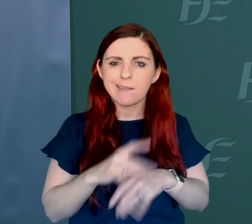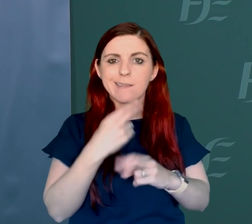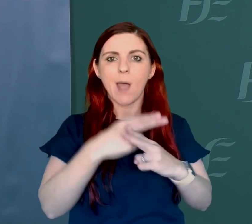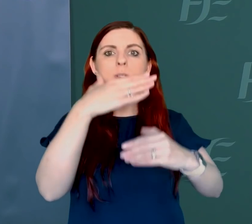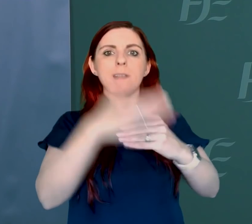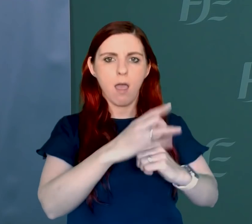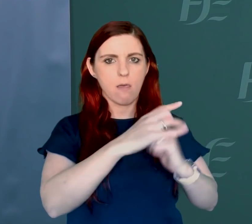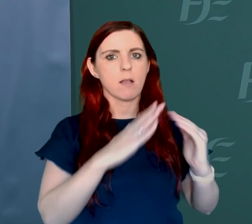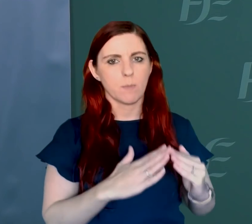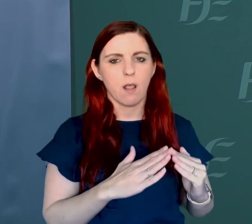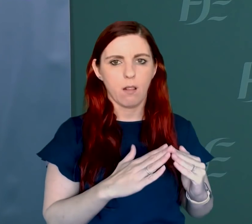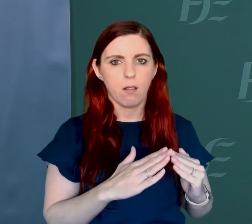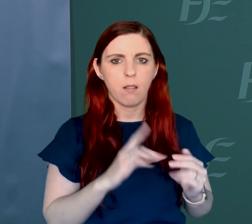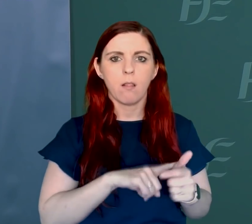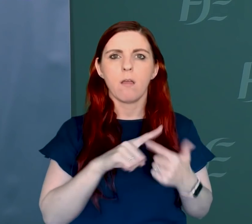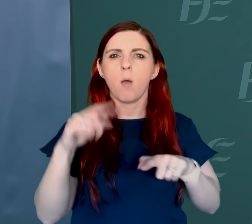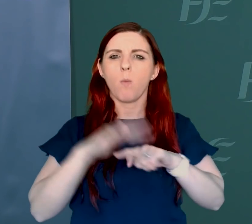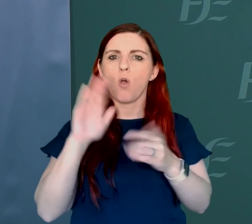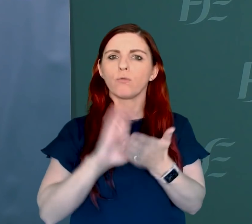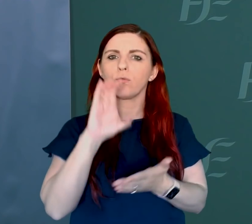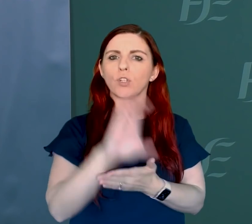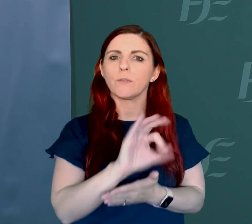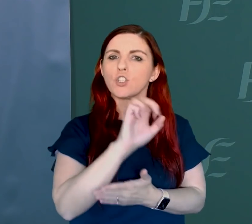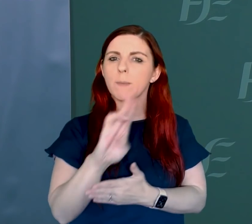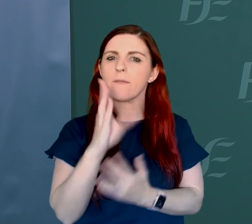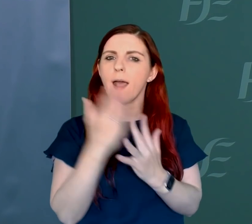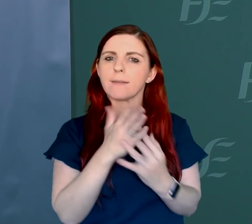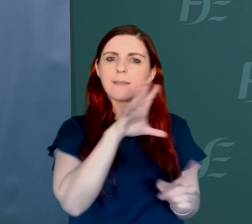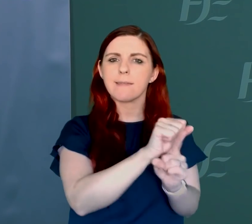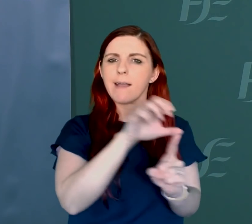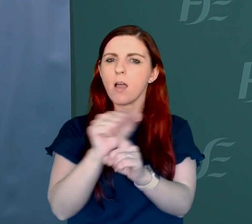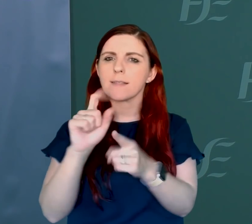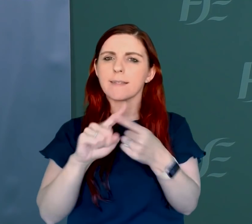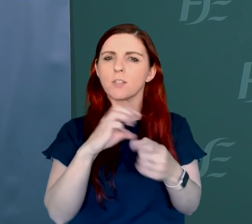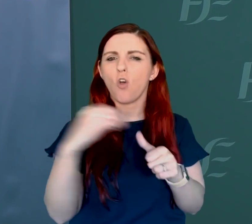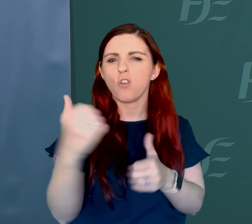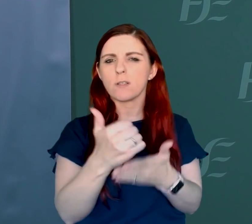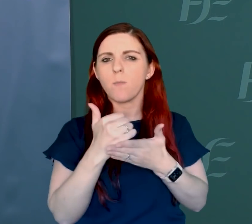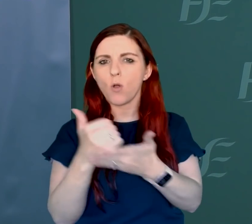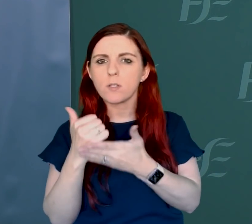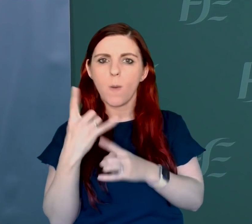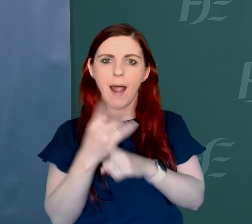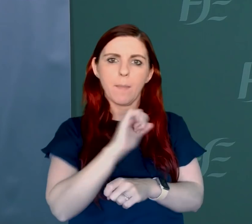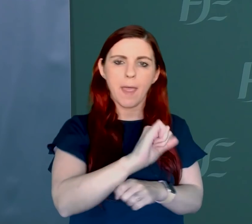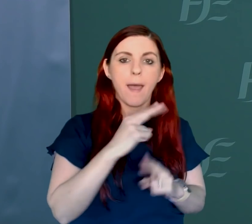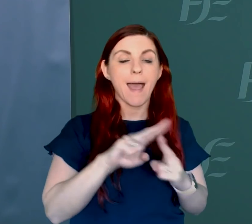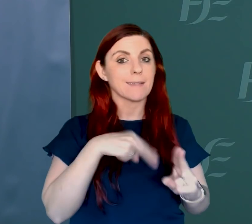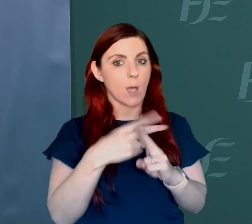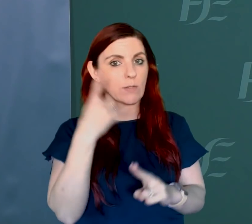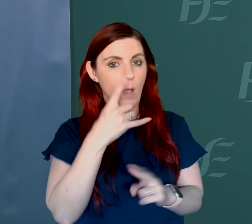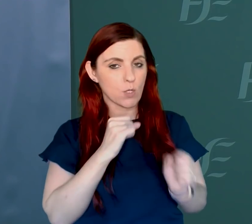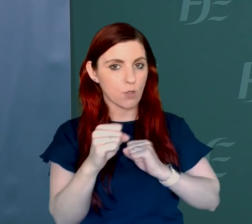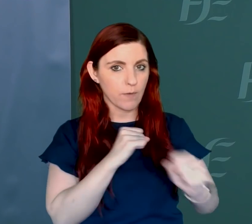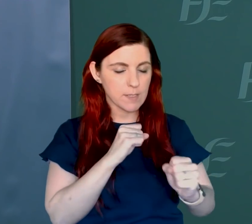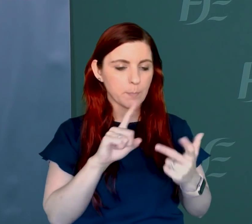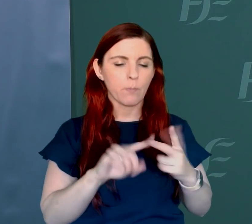hospital. Further funding for GPs for access to diagnostics and other supports to help them and out of hours.